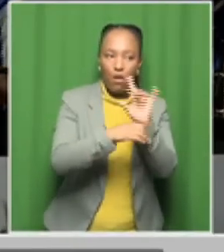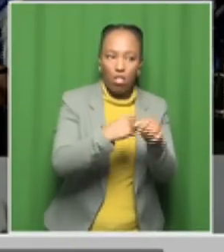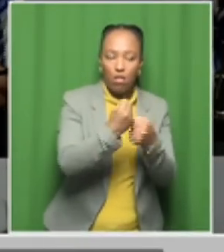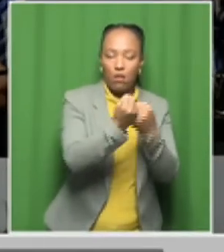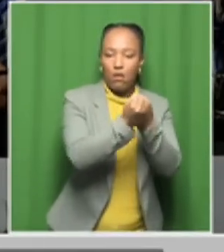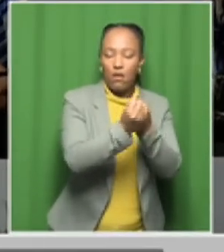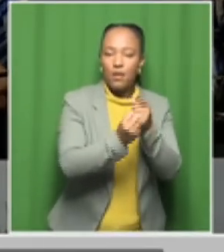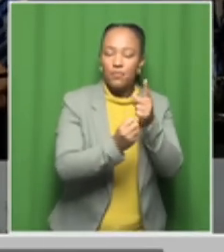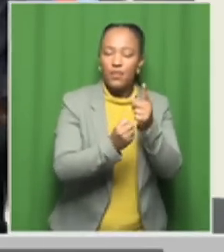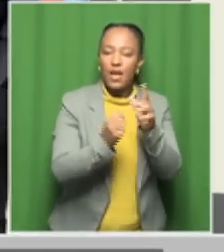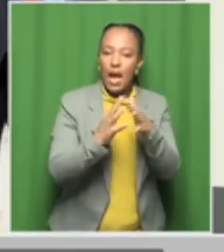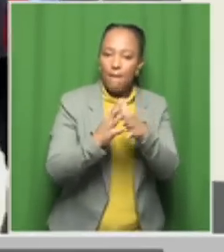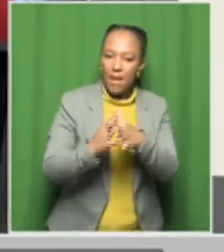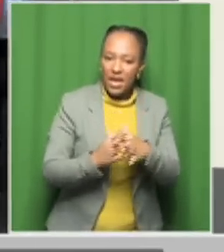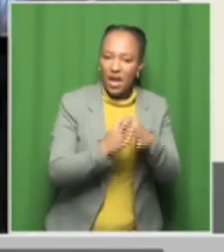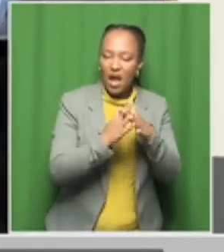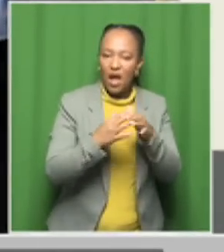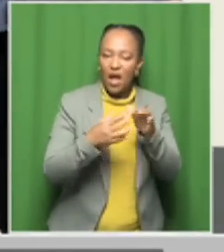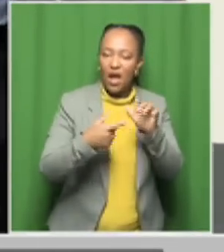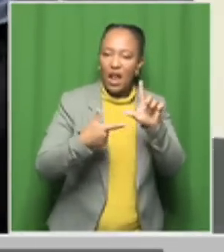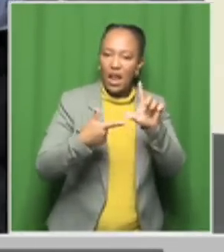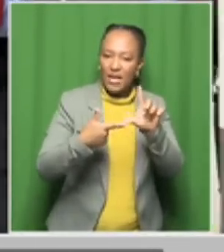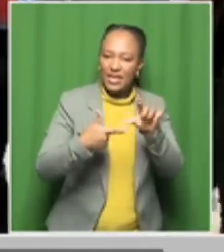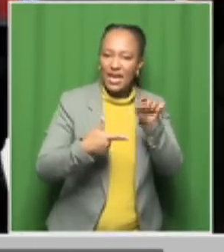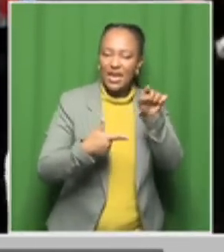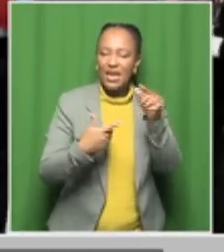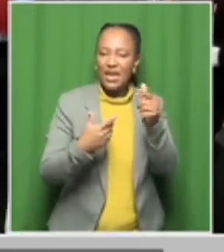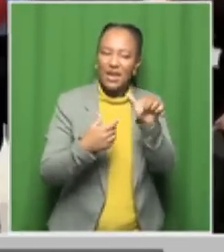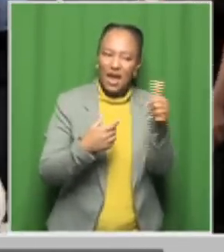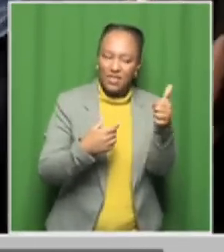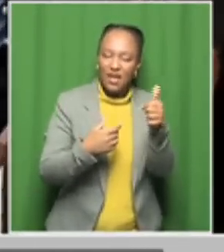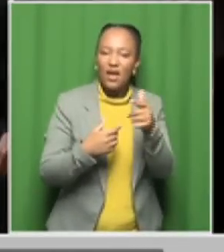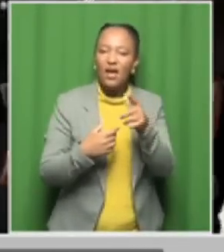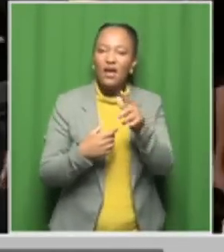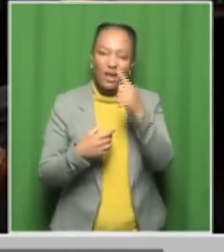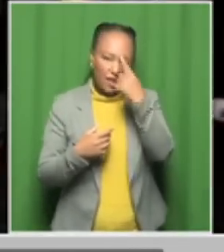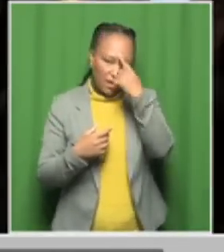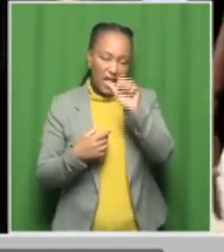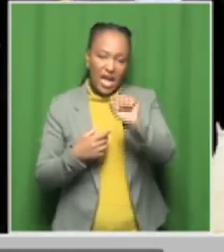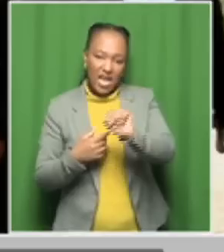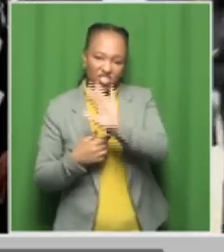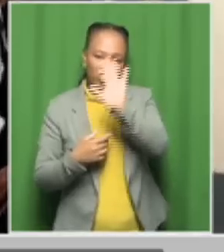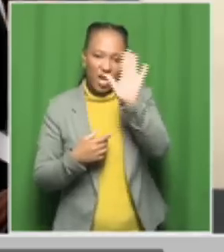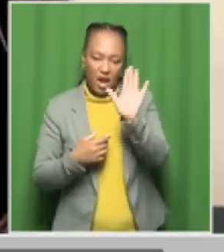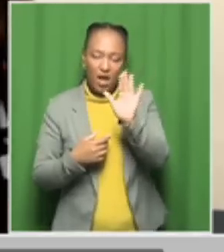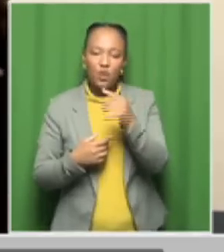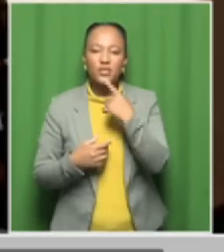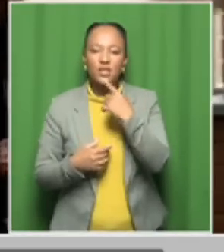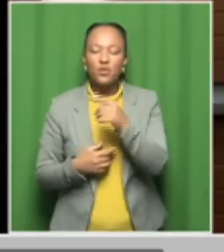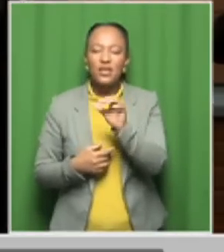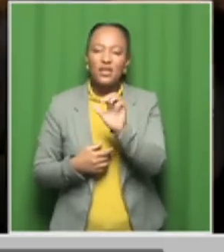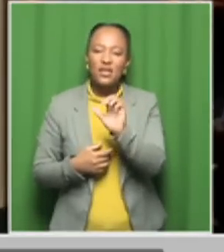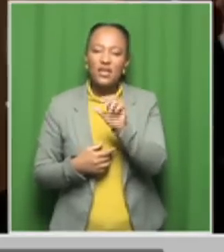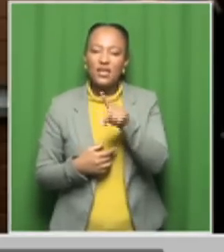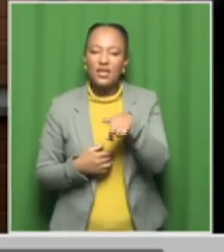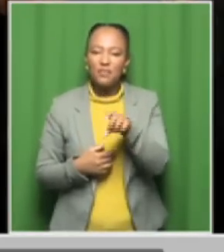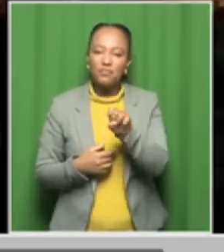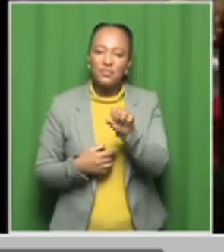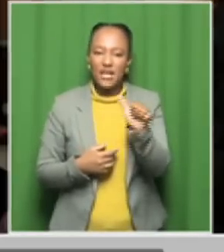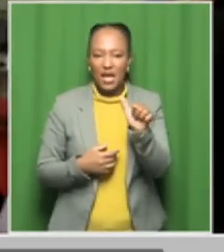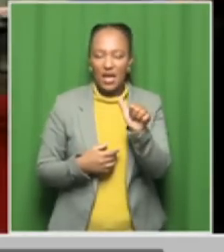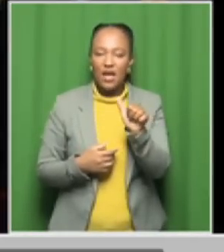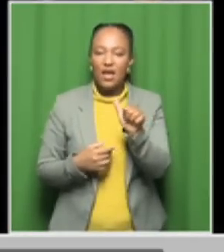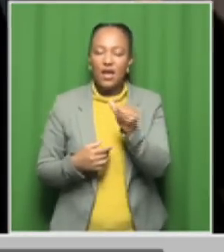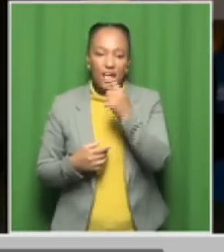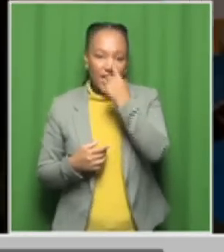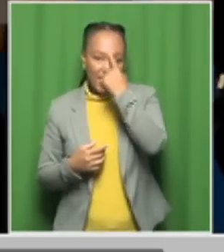and in Asia for their development projects. So, for example, the IPSA fund, we call it the IPSA fund, the India, Brazil, South